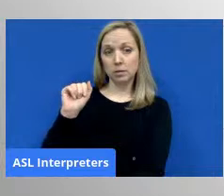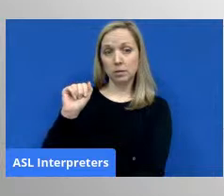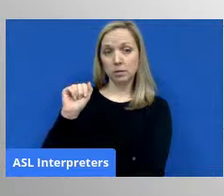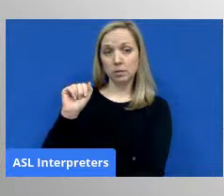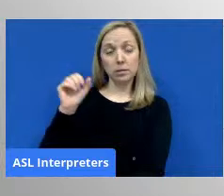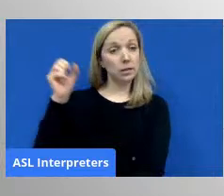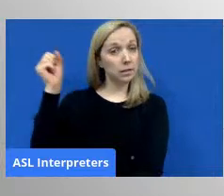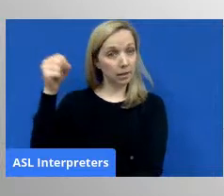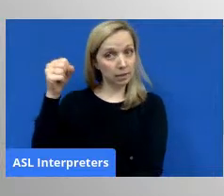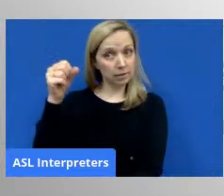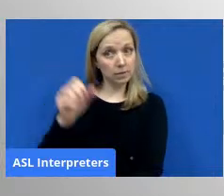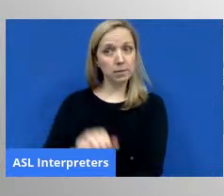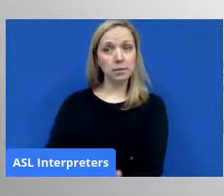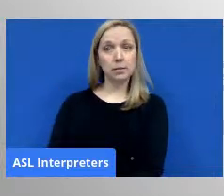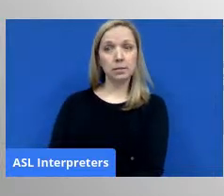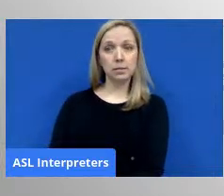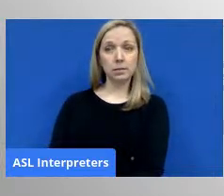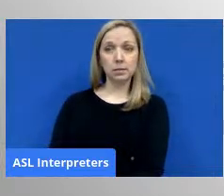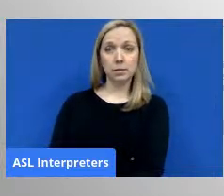Yes.